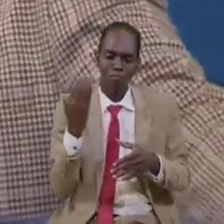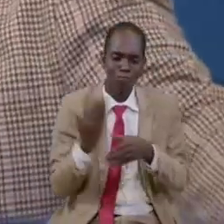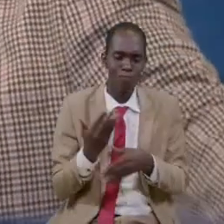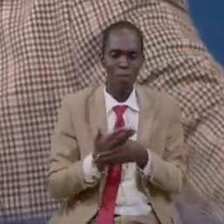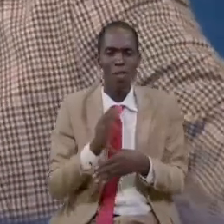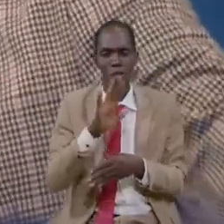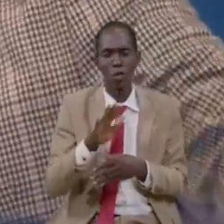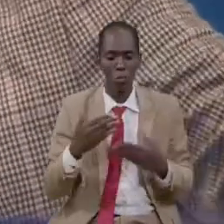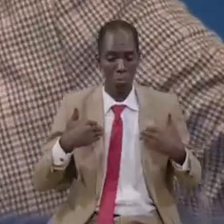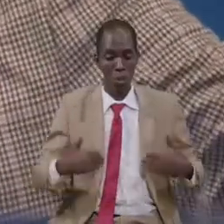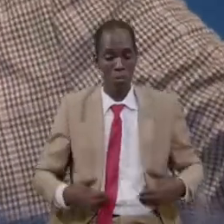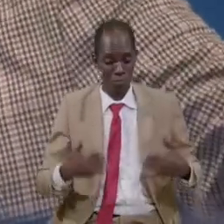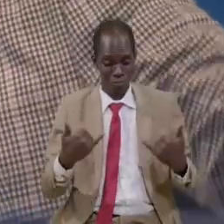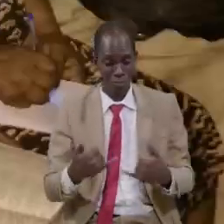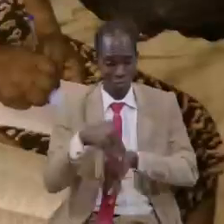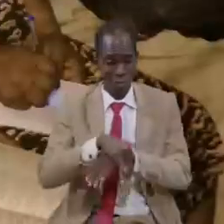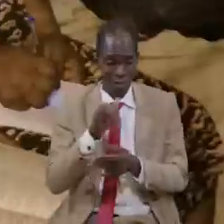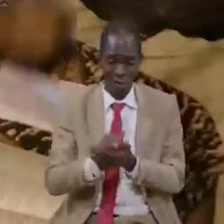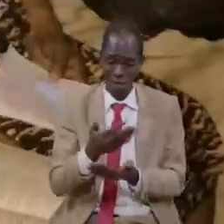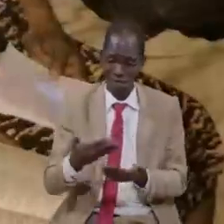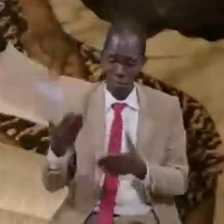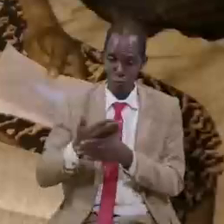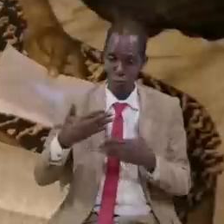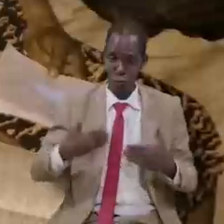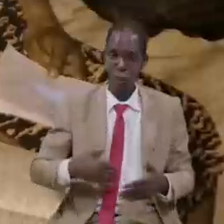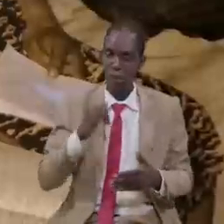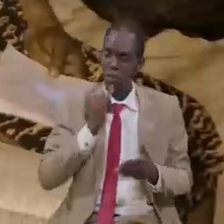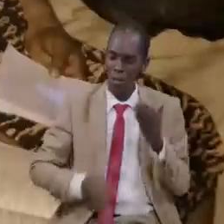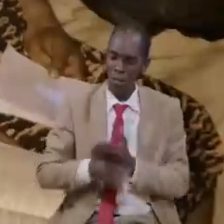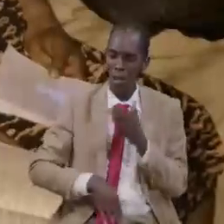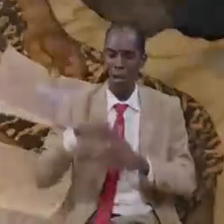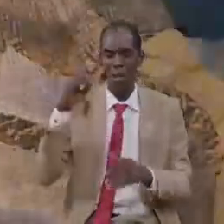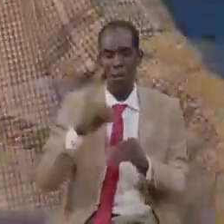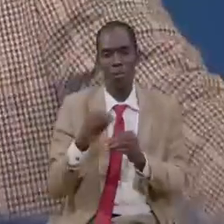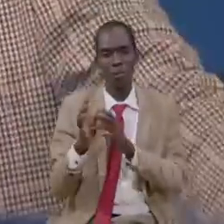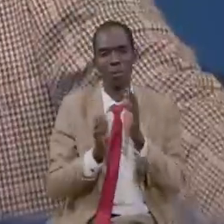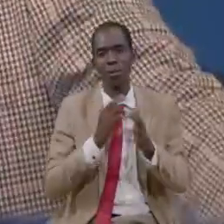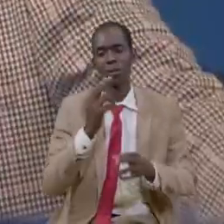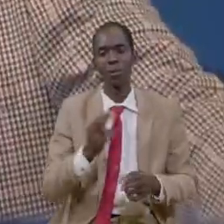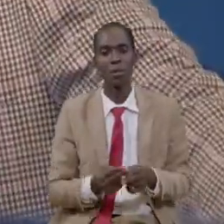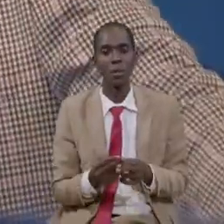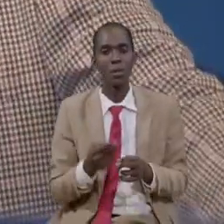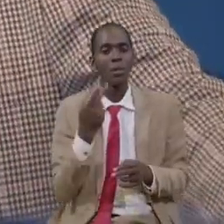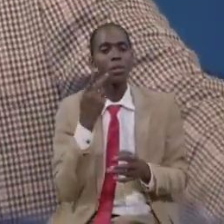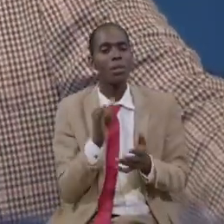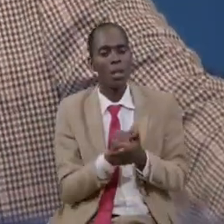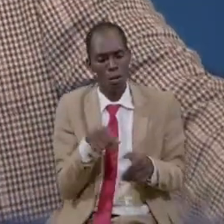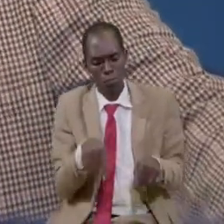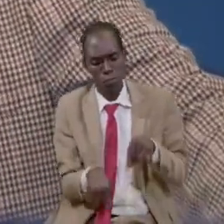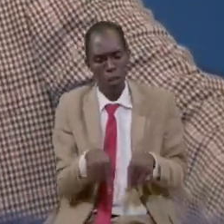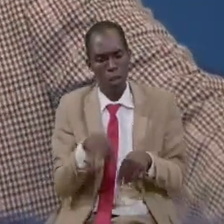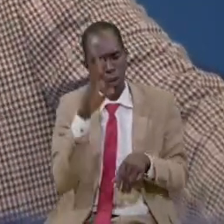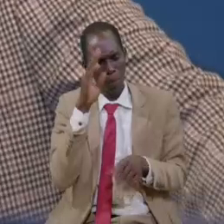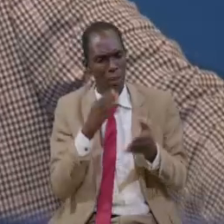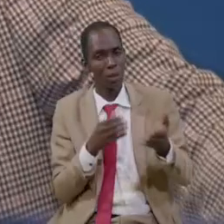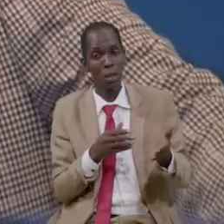it is gone in Jesus' name. Look at that lame man there. Paralysis will